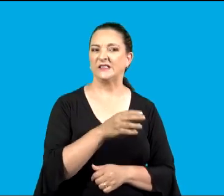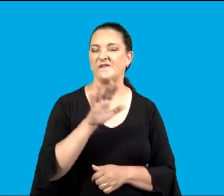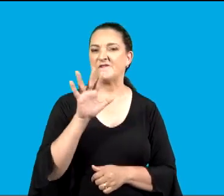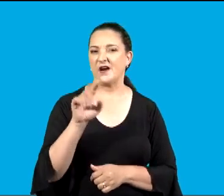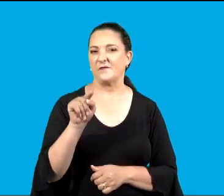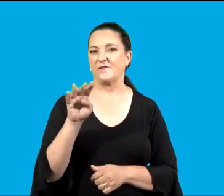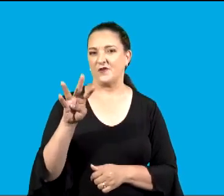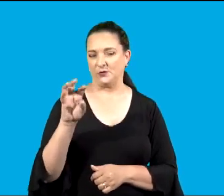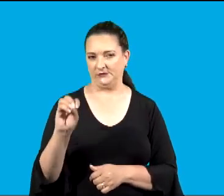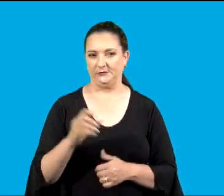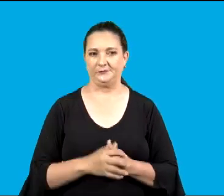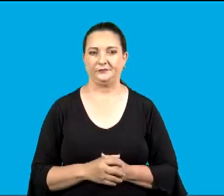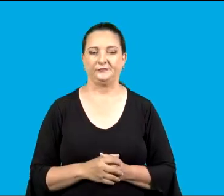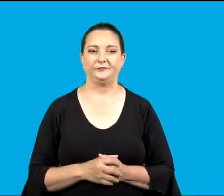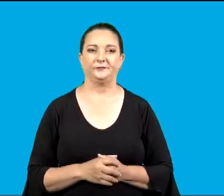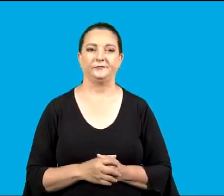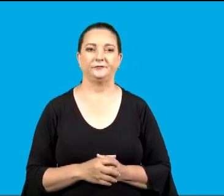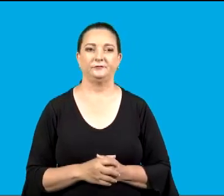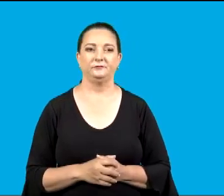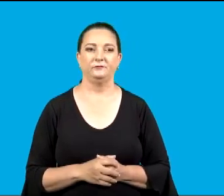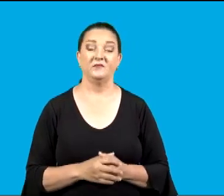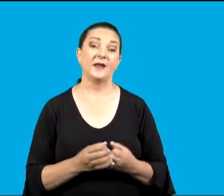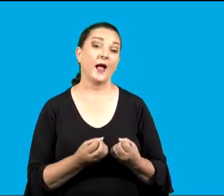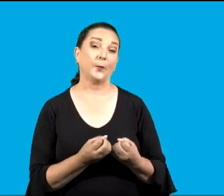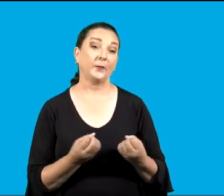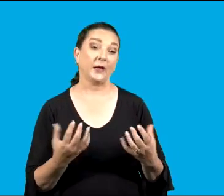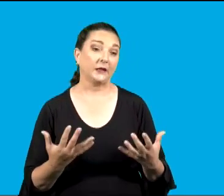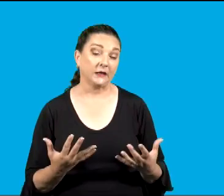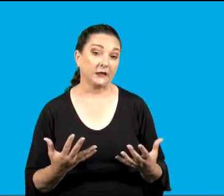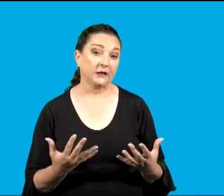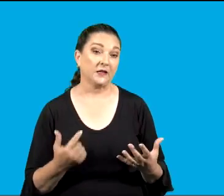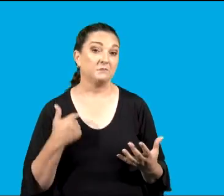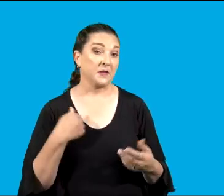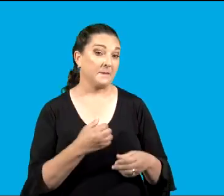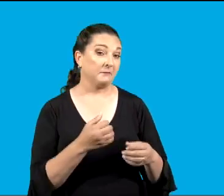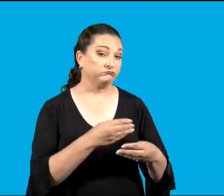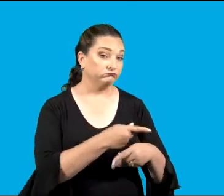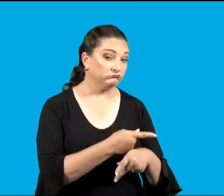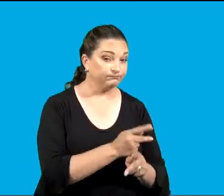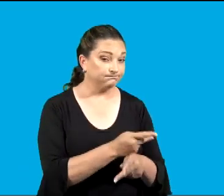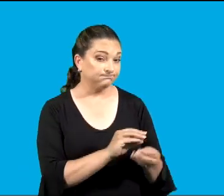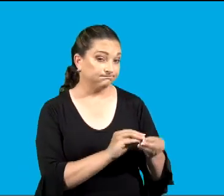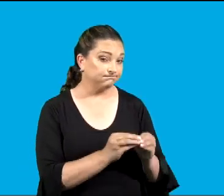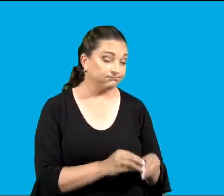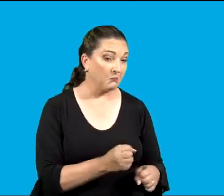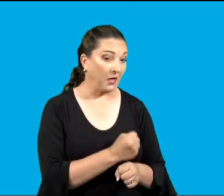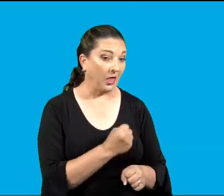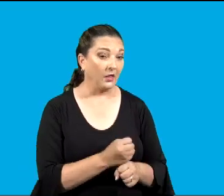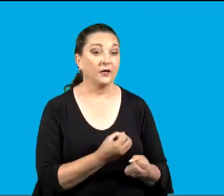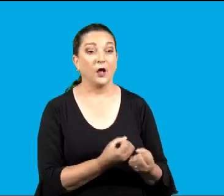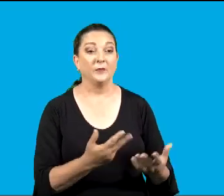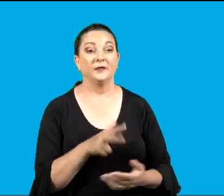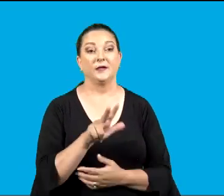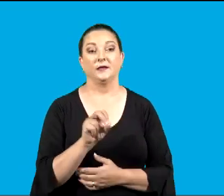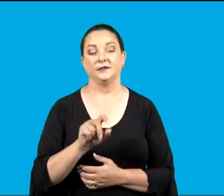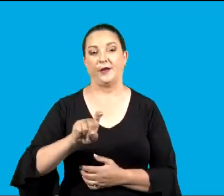unit is 5.40. And how many units did I produce? I produced and